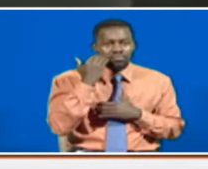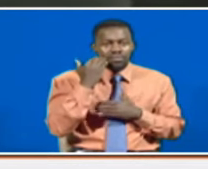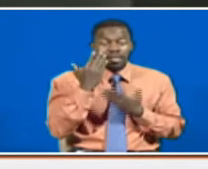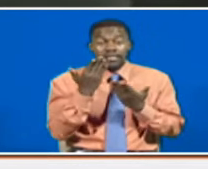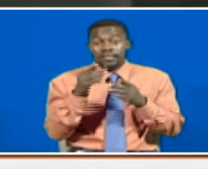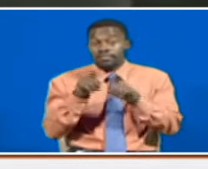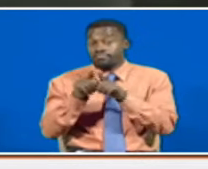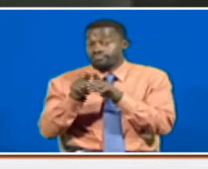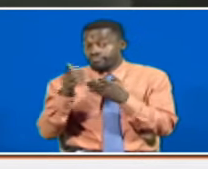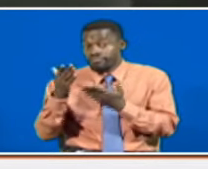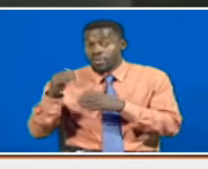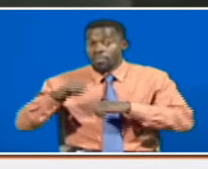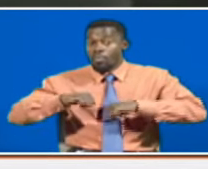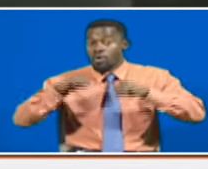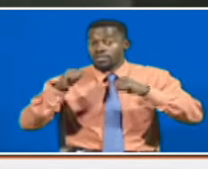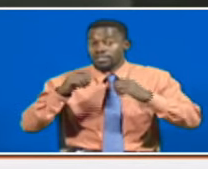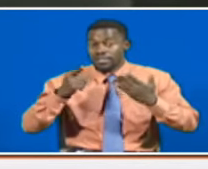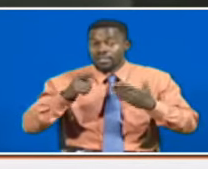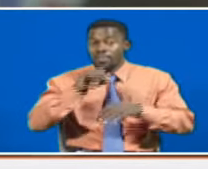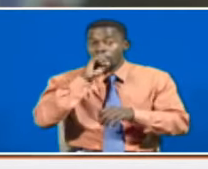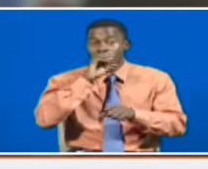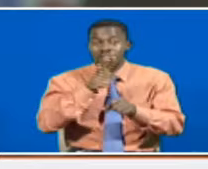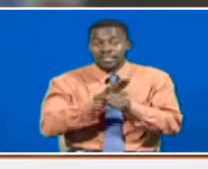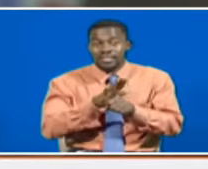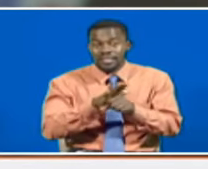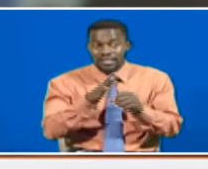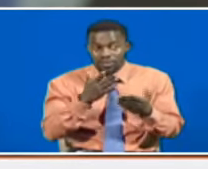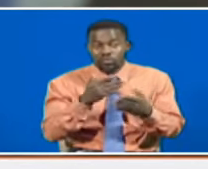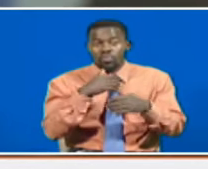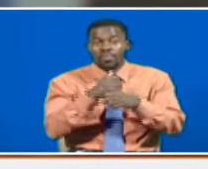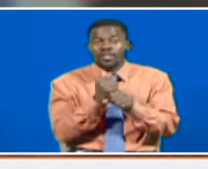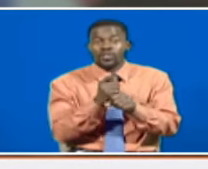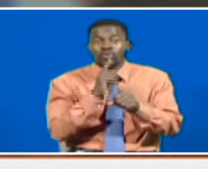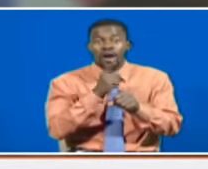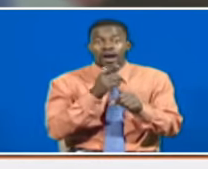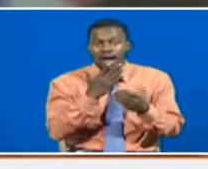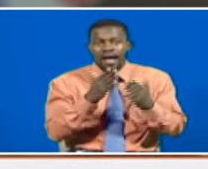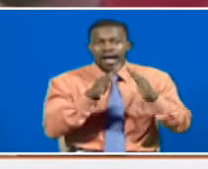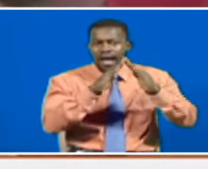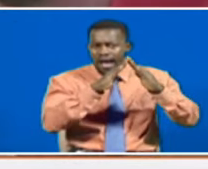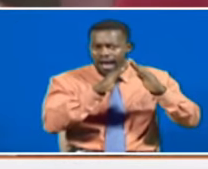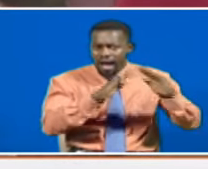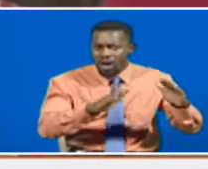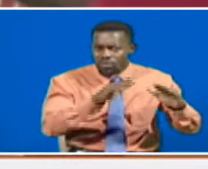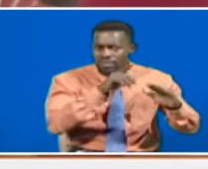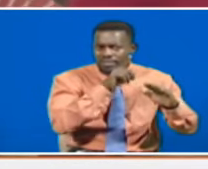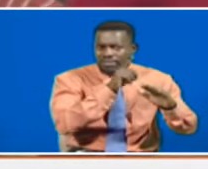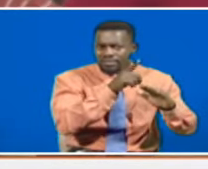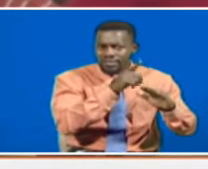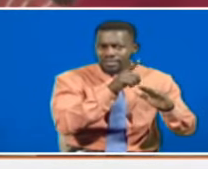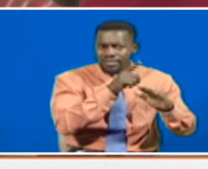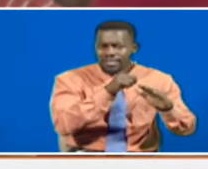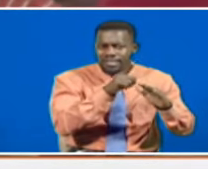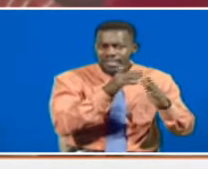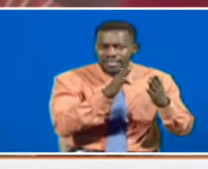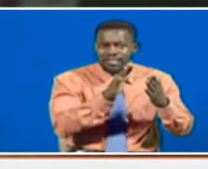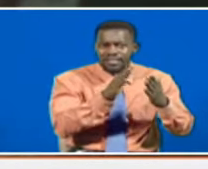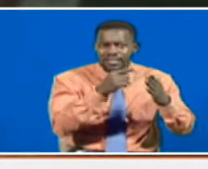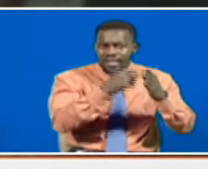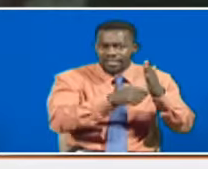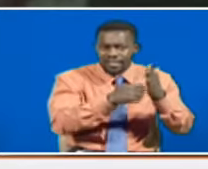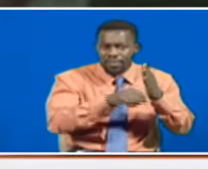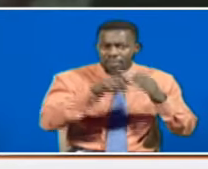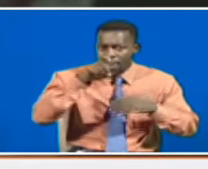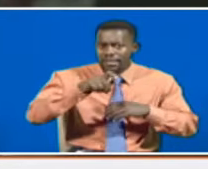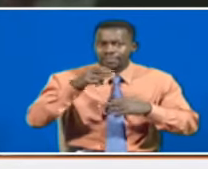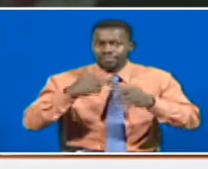Odhiambo vowed to lead in ensuring oppressive policies such as the Controversial Housing Act and other taxation measures are reviewed. There